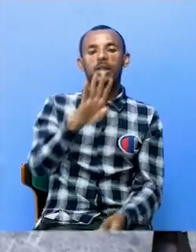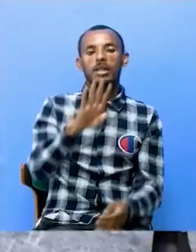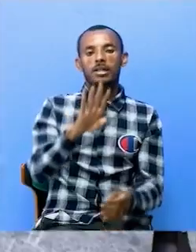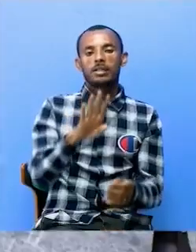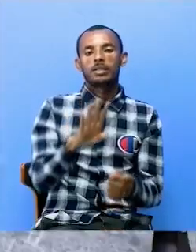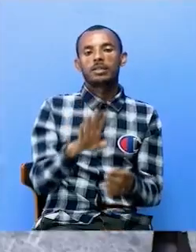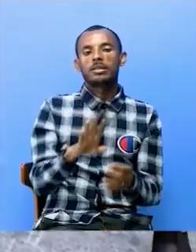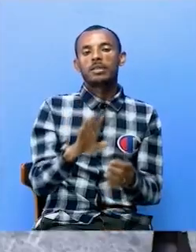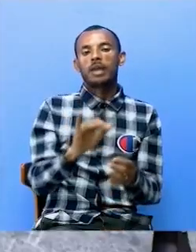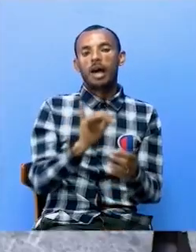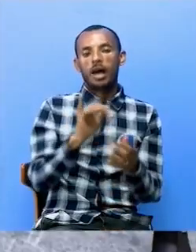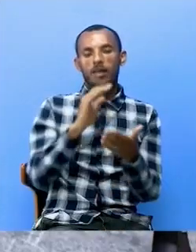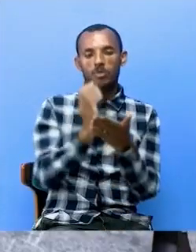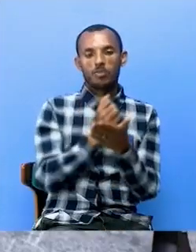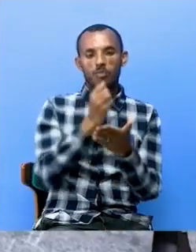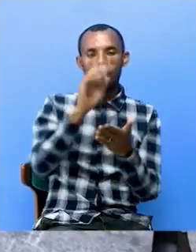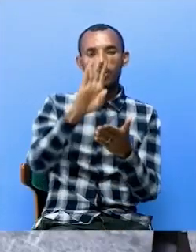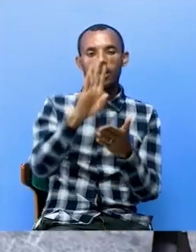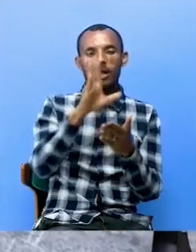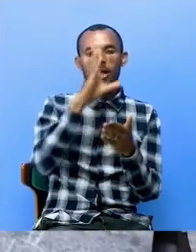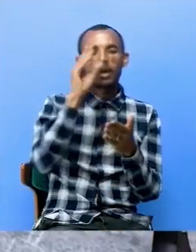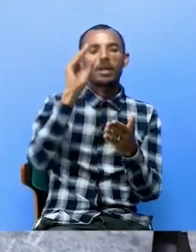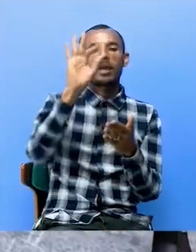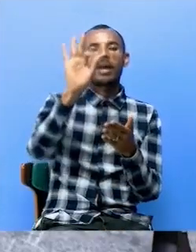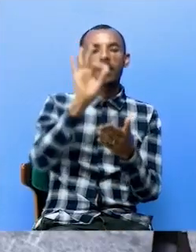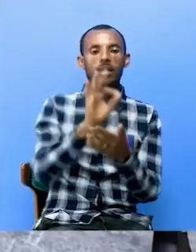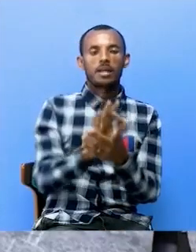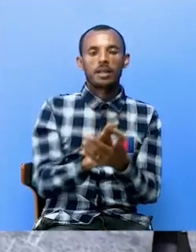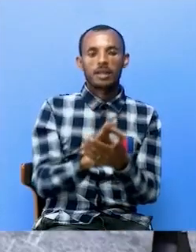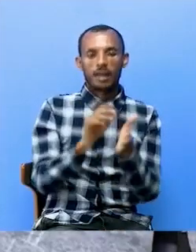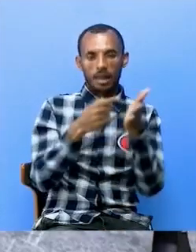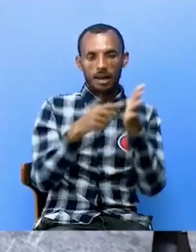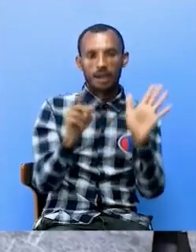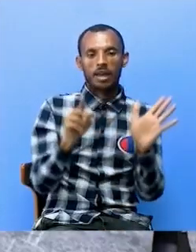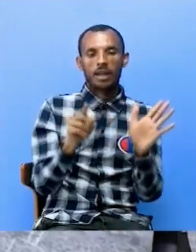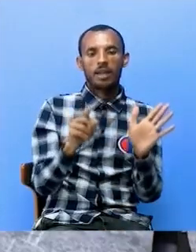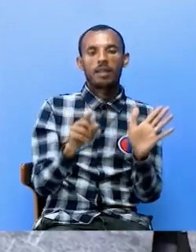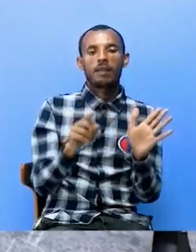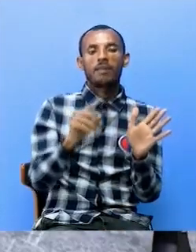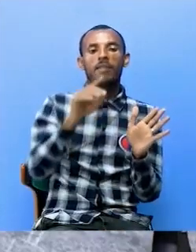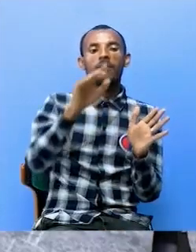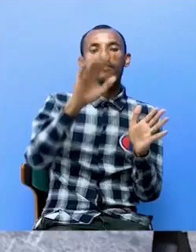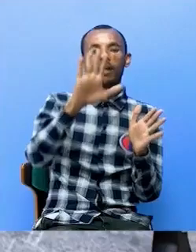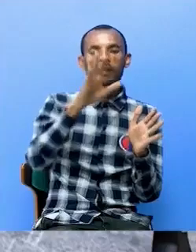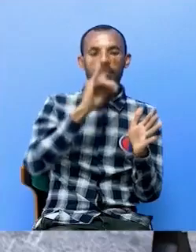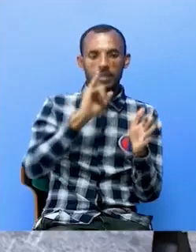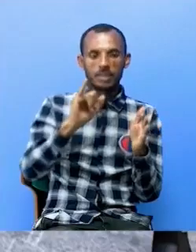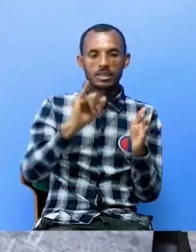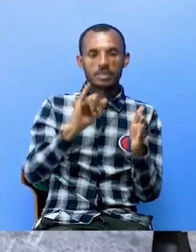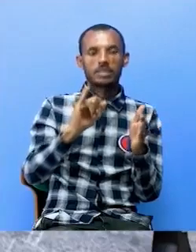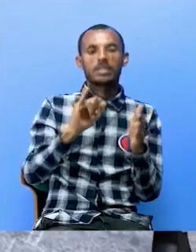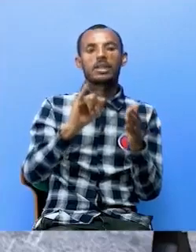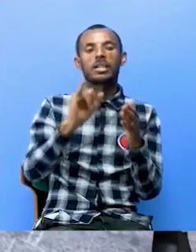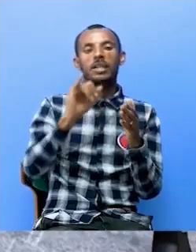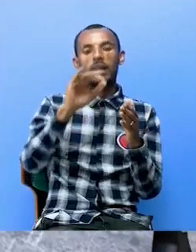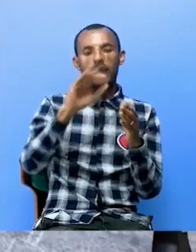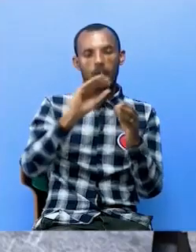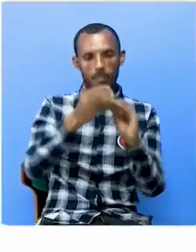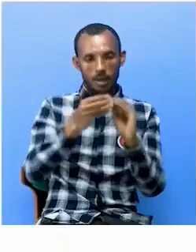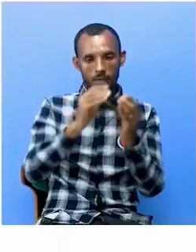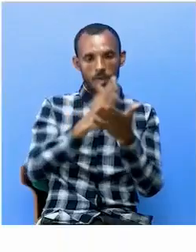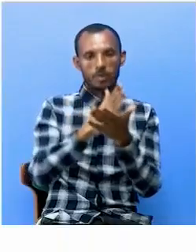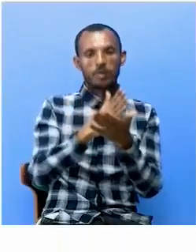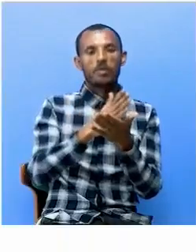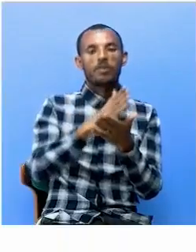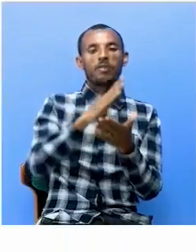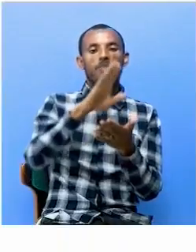convenience, I took 4 and 9. Clearly, 5 is a number between 4 and 9.